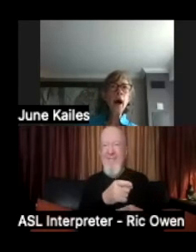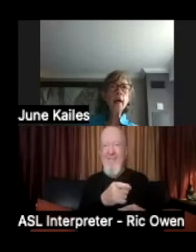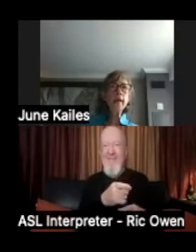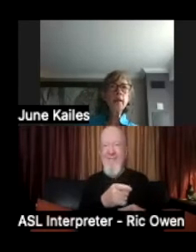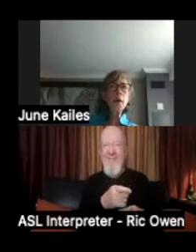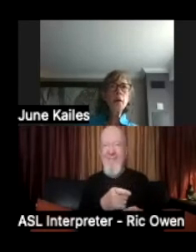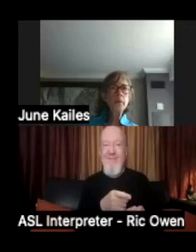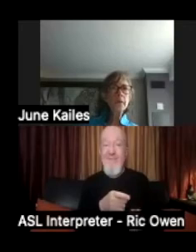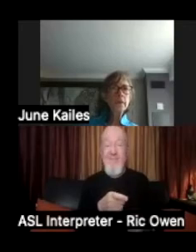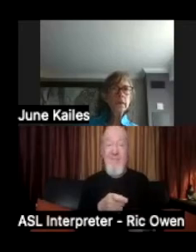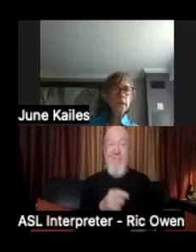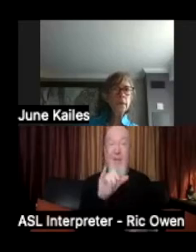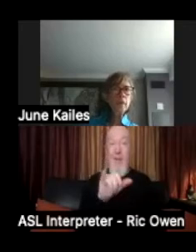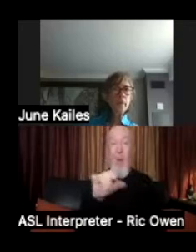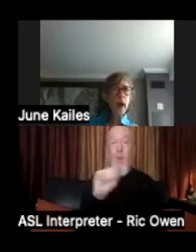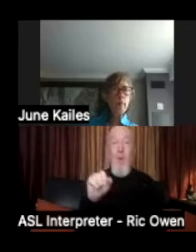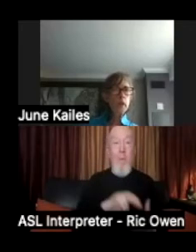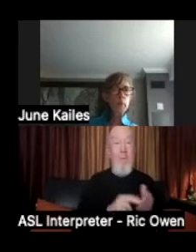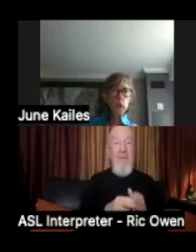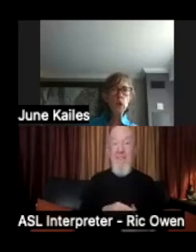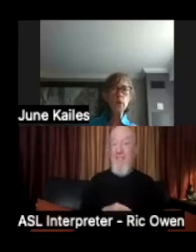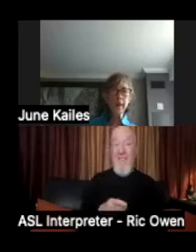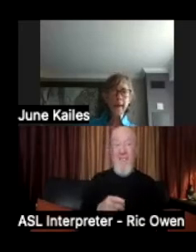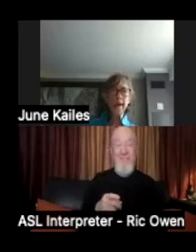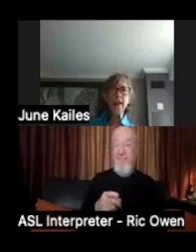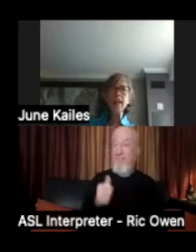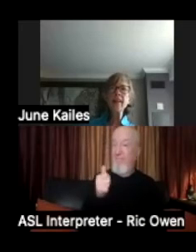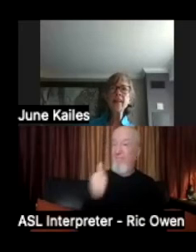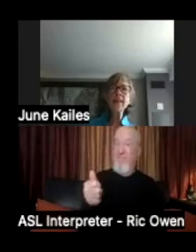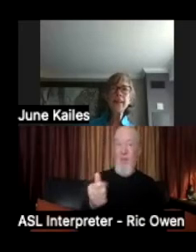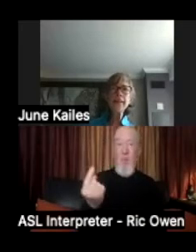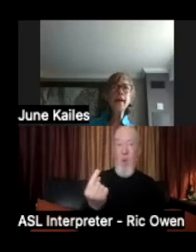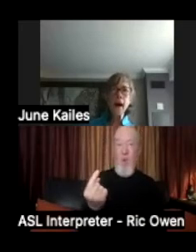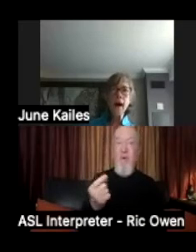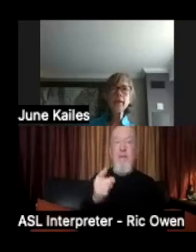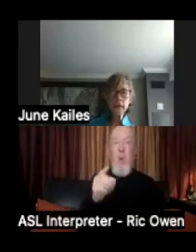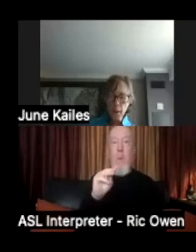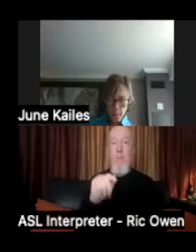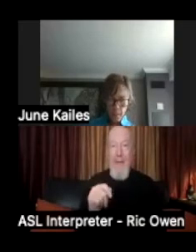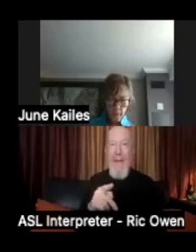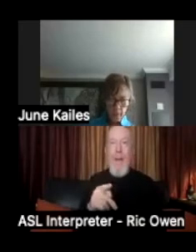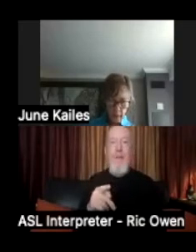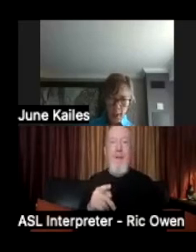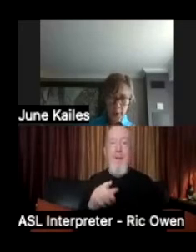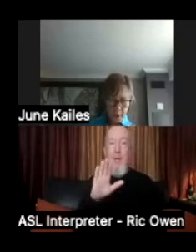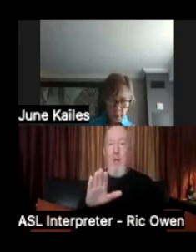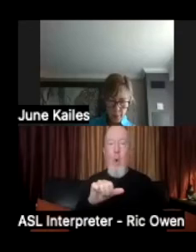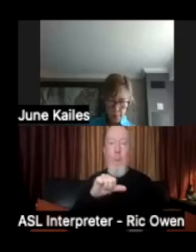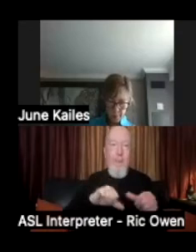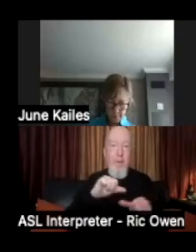You're on your own, so map your mutual aid. You're on your own.